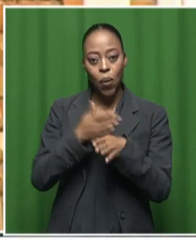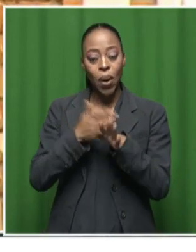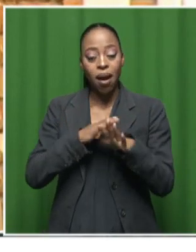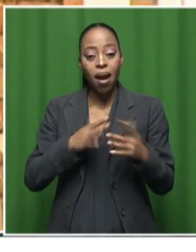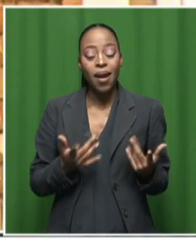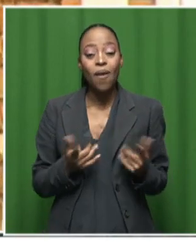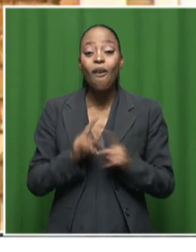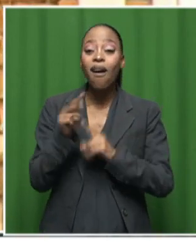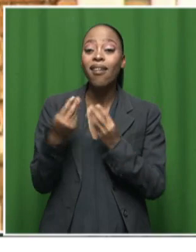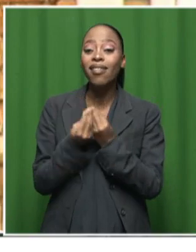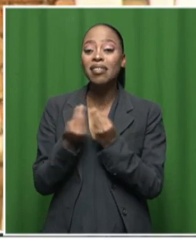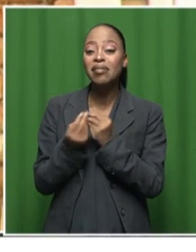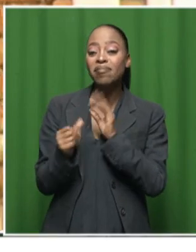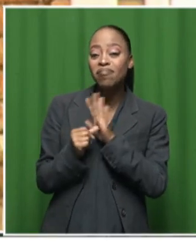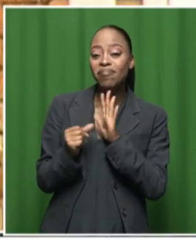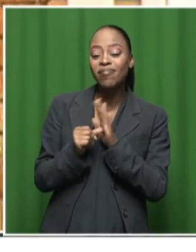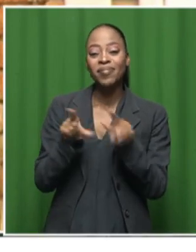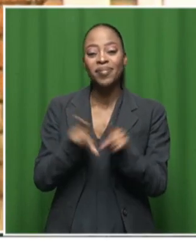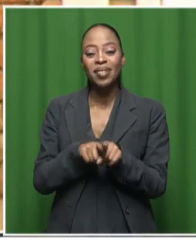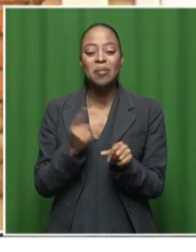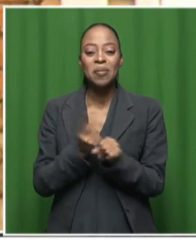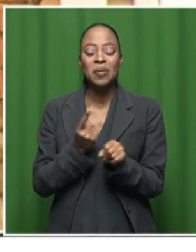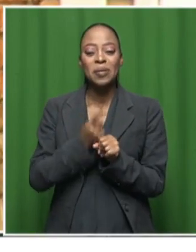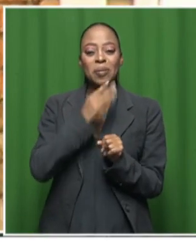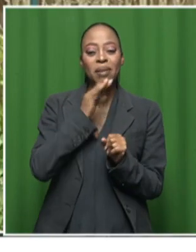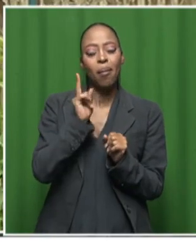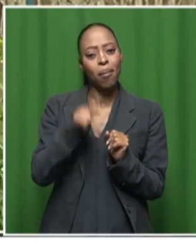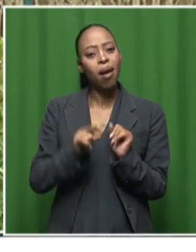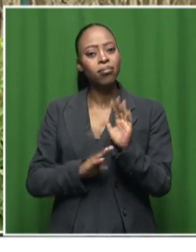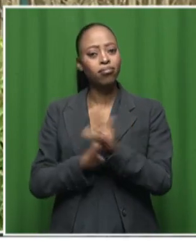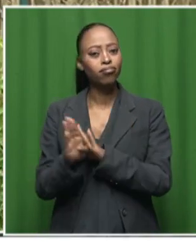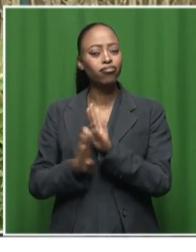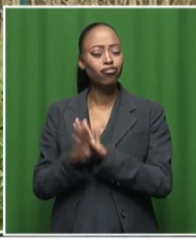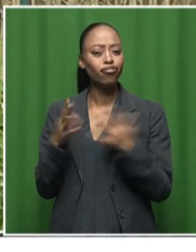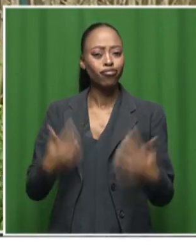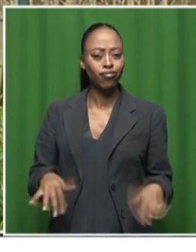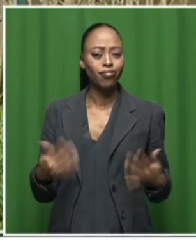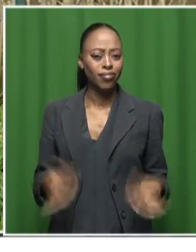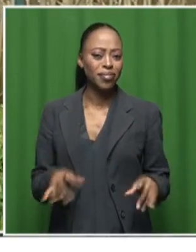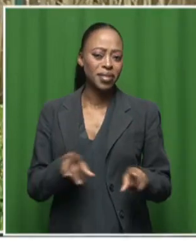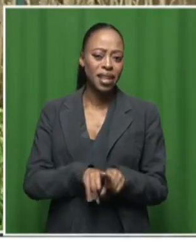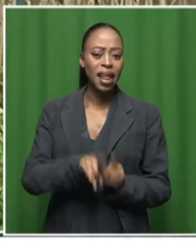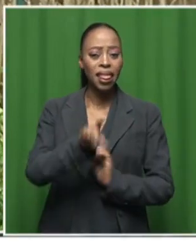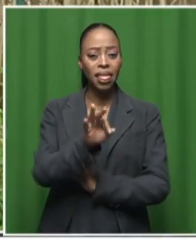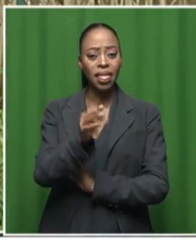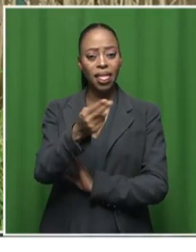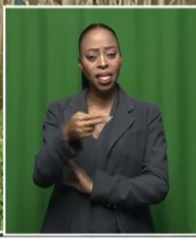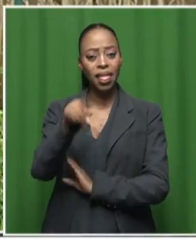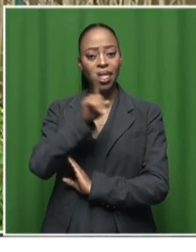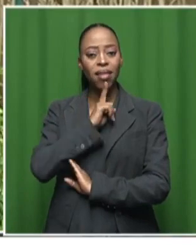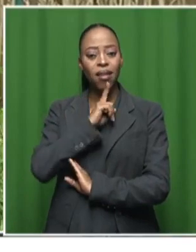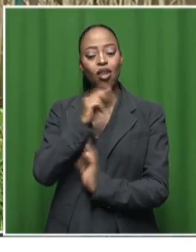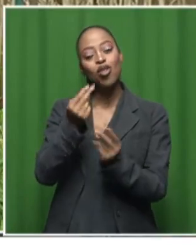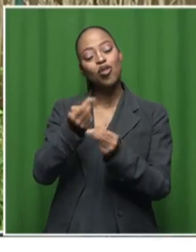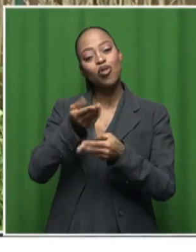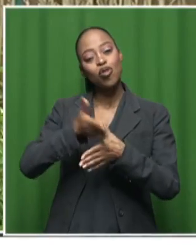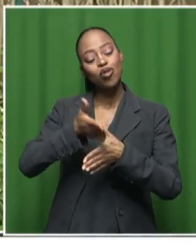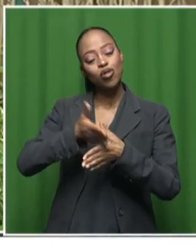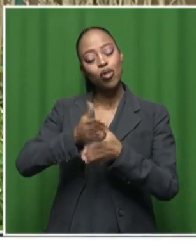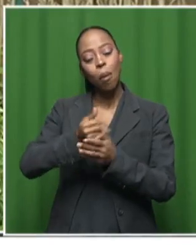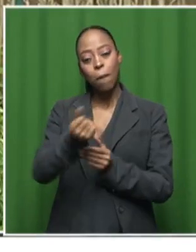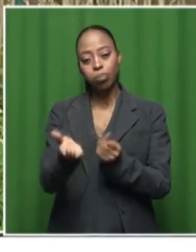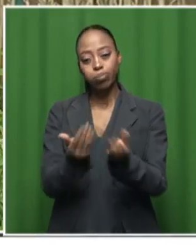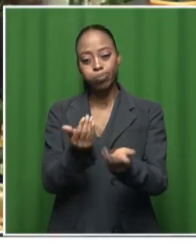is that we need to grow. At least there are 300,000 new job applicants